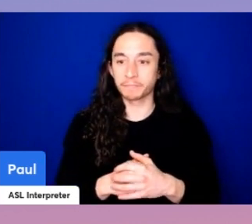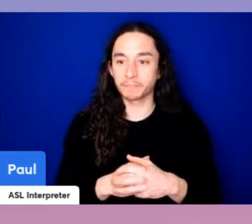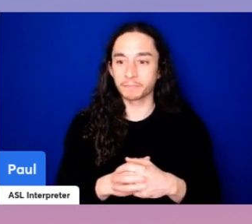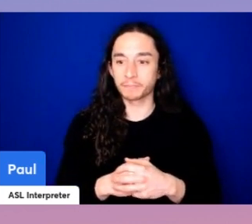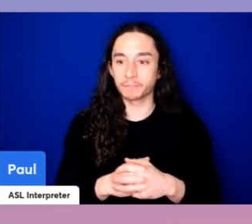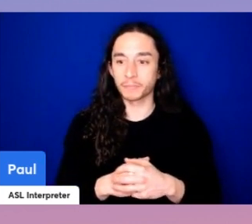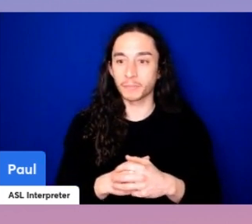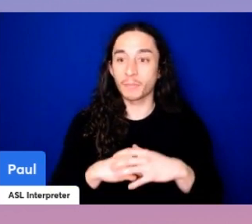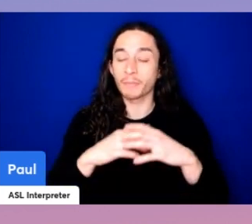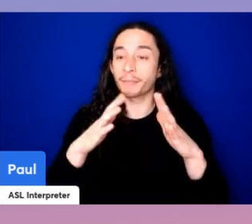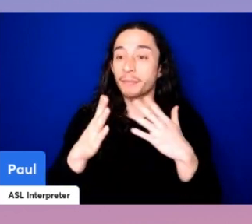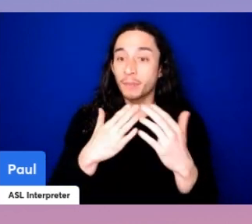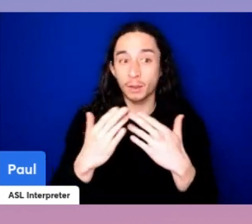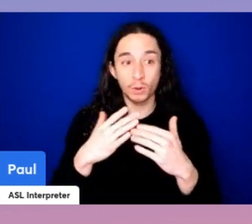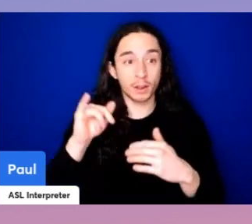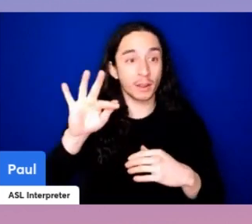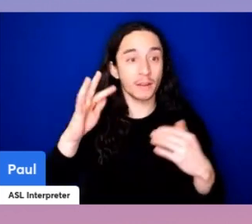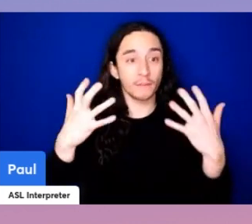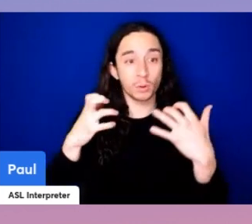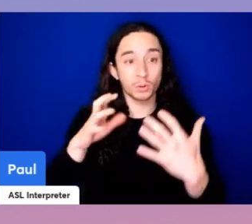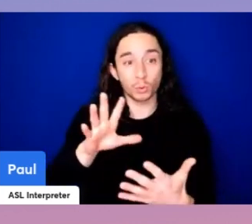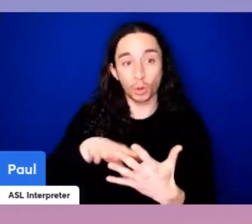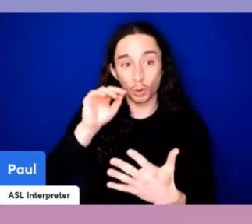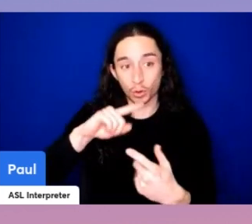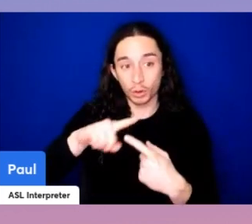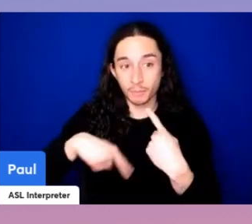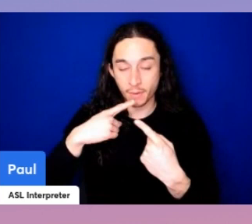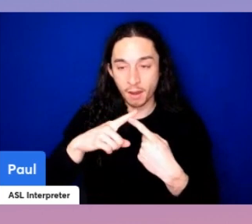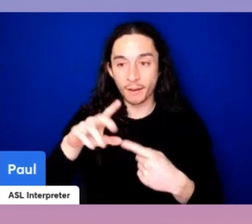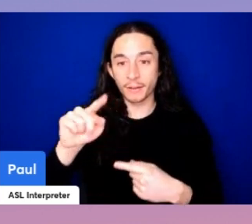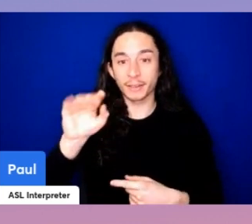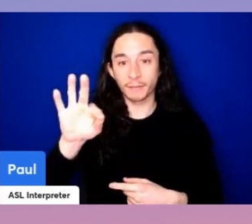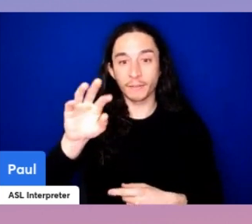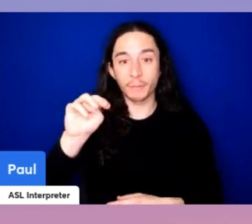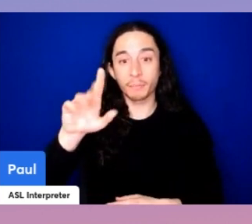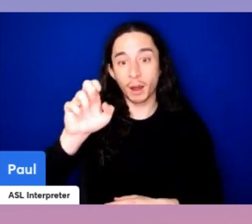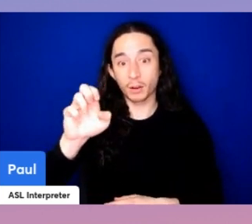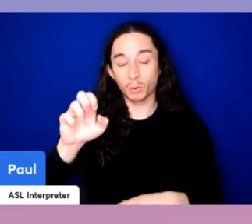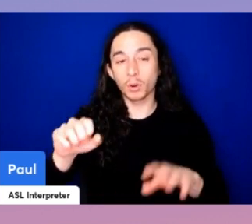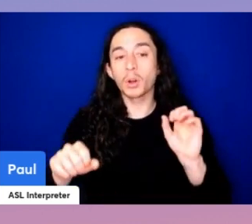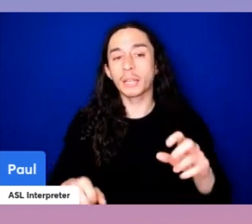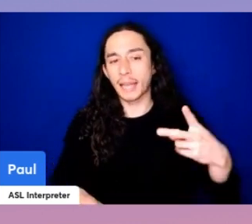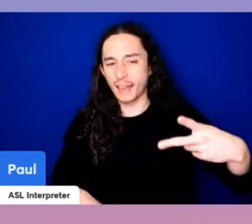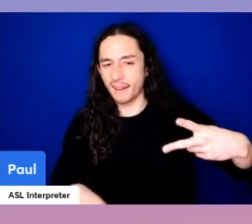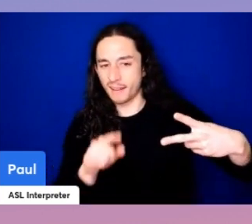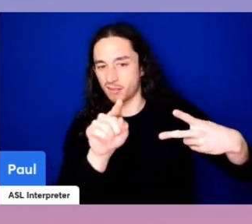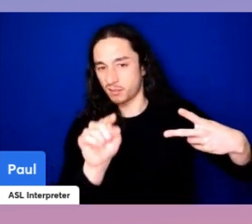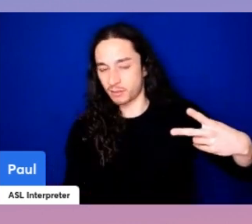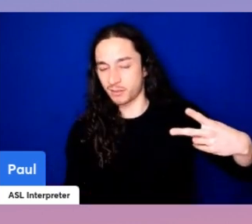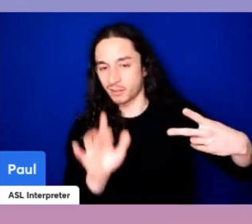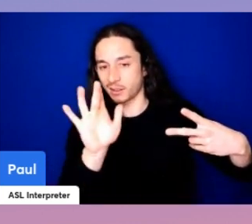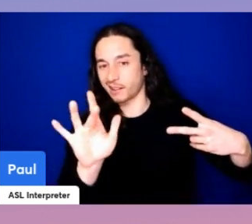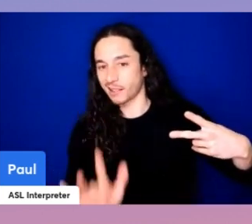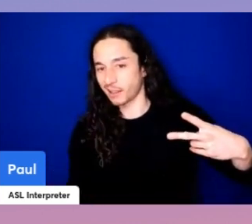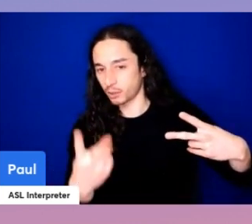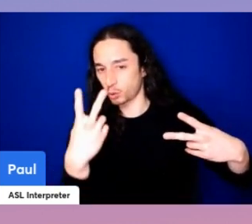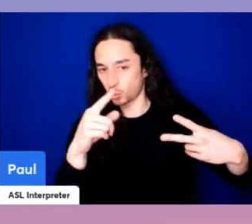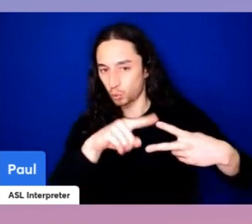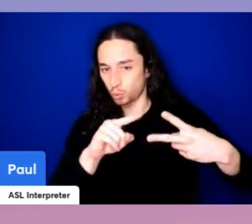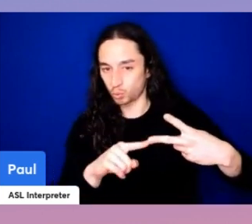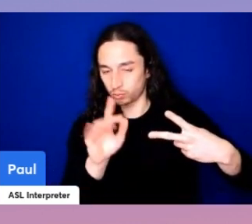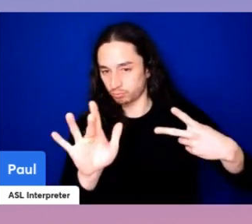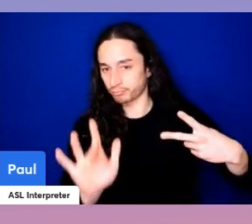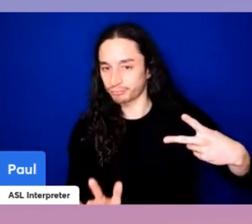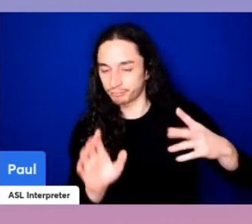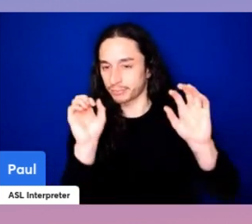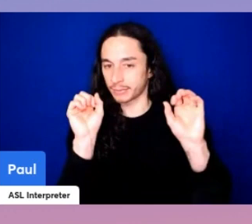Anyway, if you want to learn about Terraform modules, you can visit these two links. I